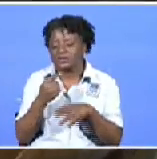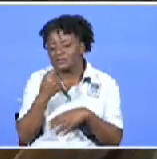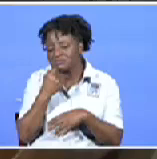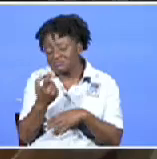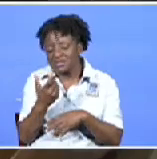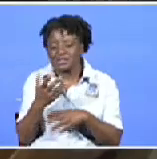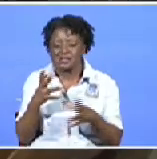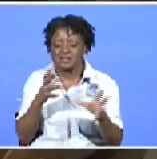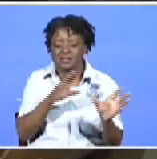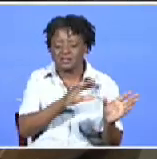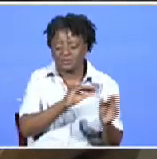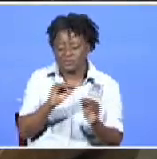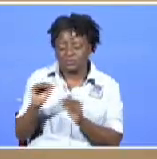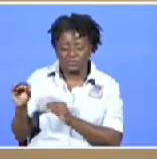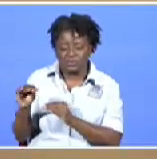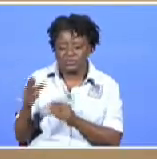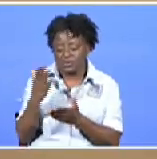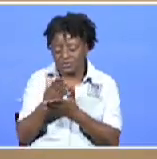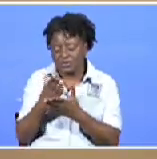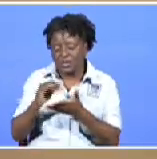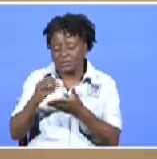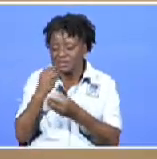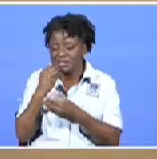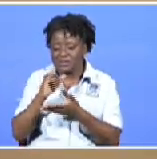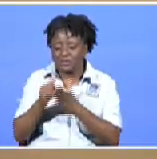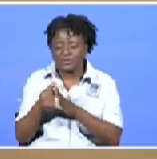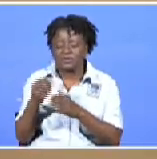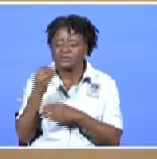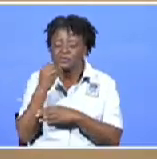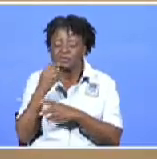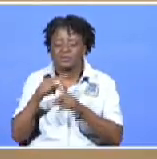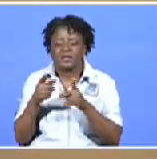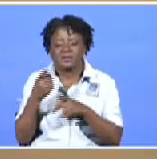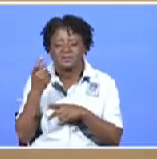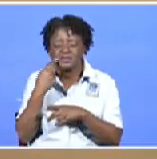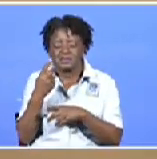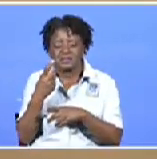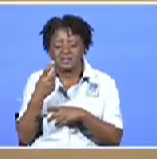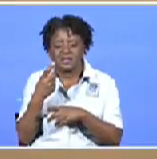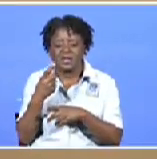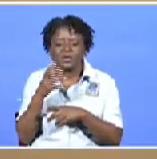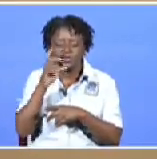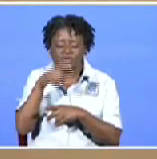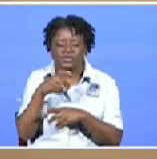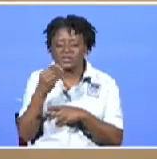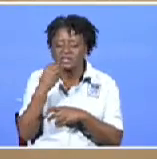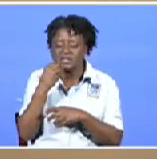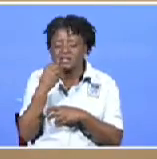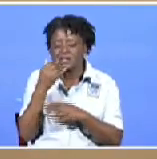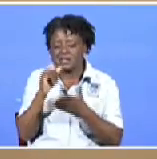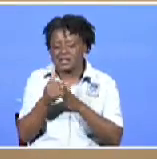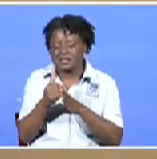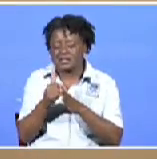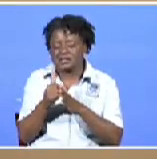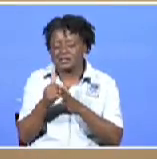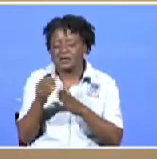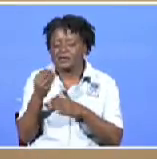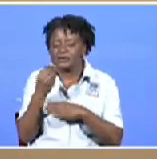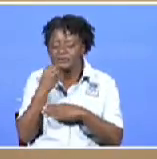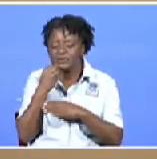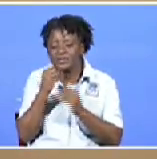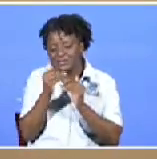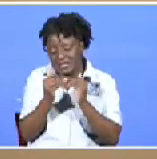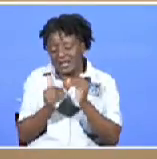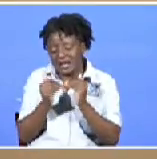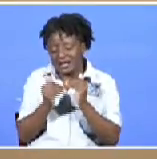the foods that contain acid. What I'm suggesting is that we eat these things in moderation, and that when we do start to feel some sensitivity, that